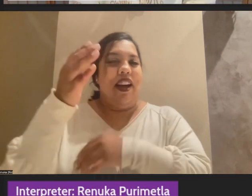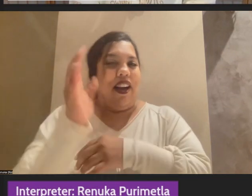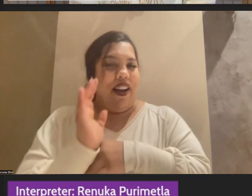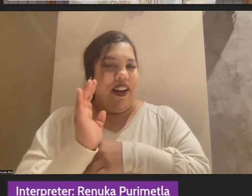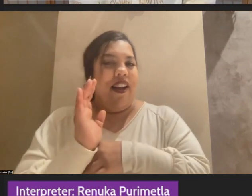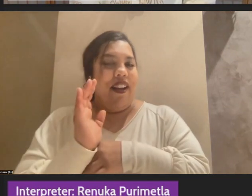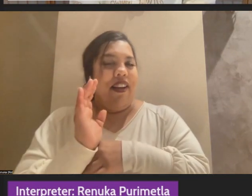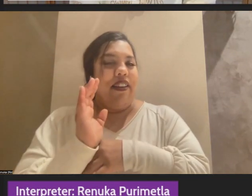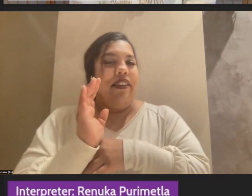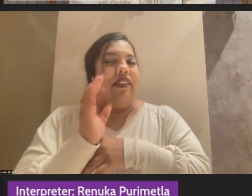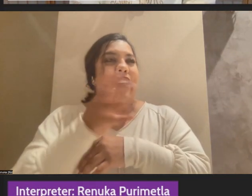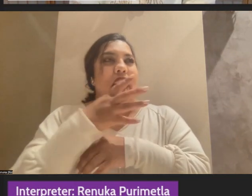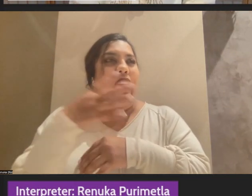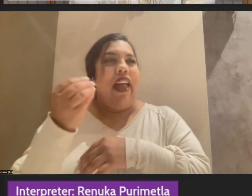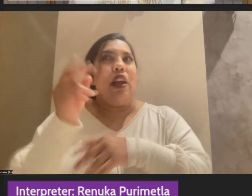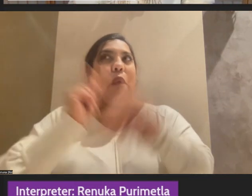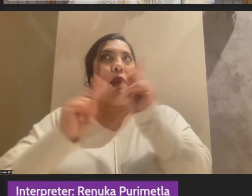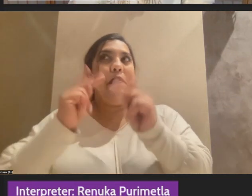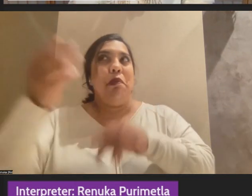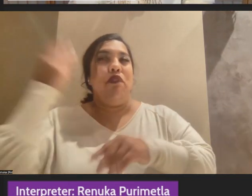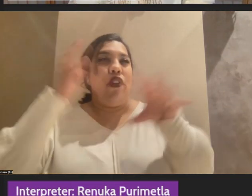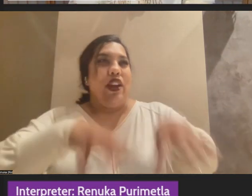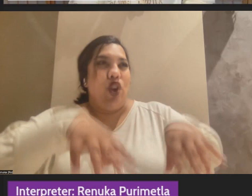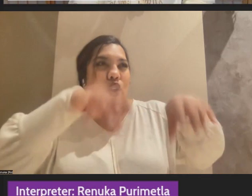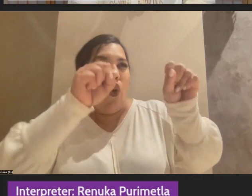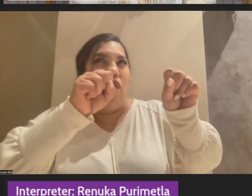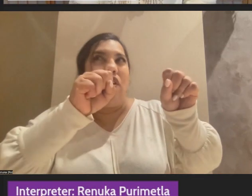and cognitive imperialism?